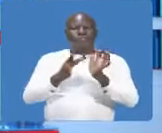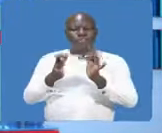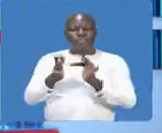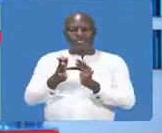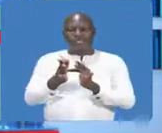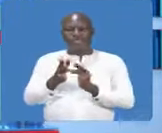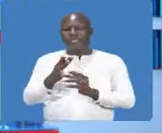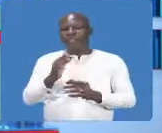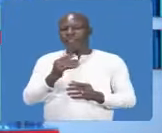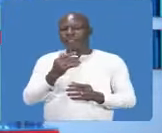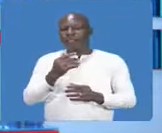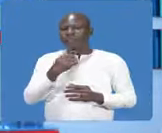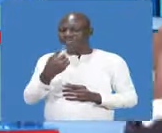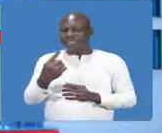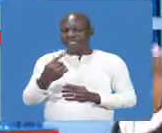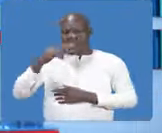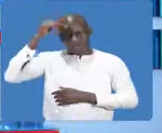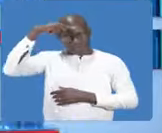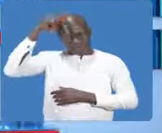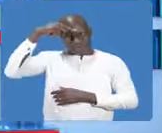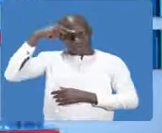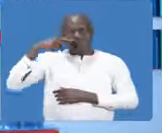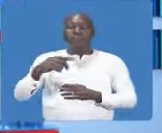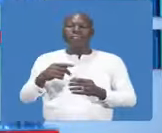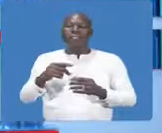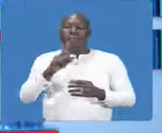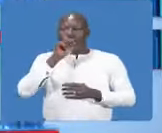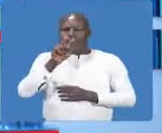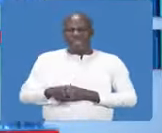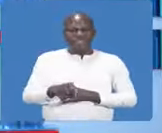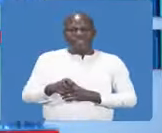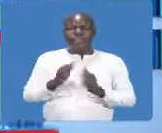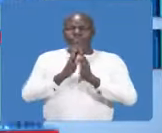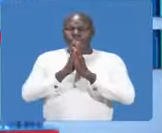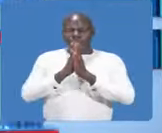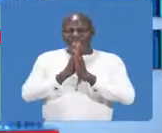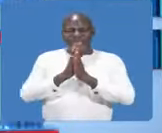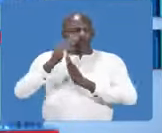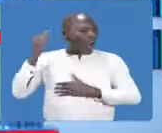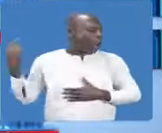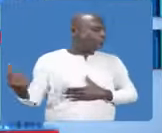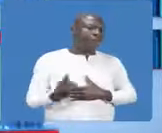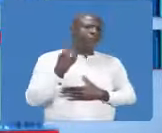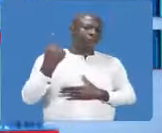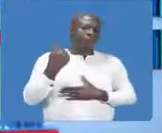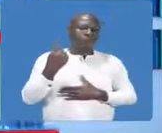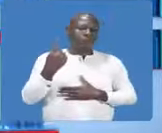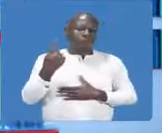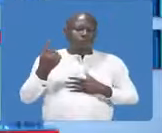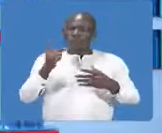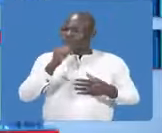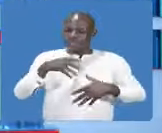Christ, ebu a baby, and the chair say, as a sir, a nipa, a bompa yeda, a